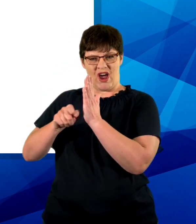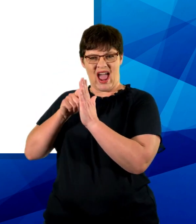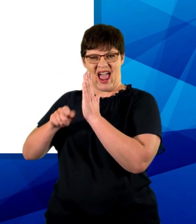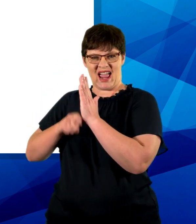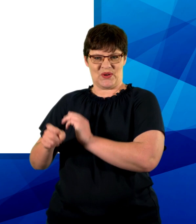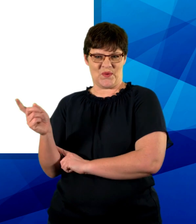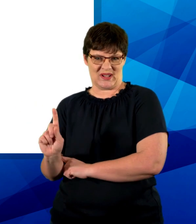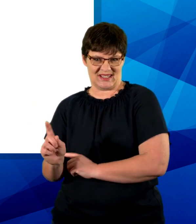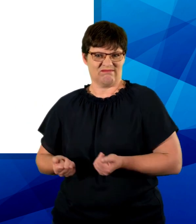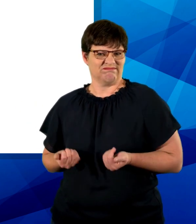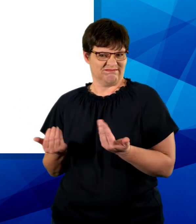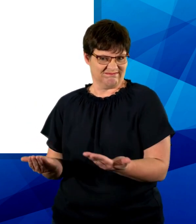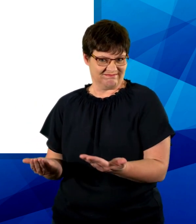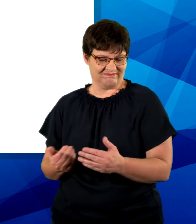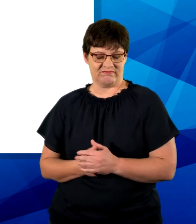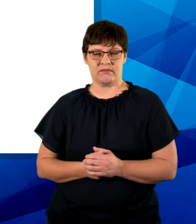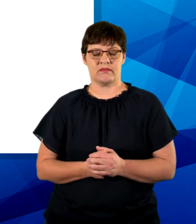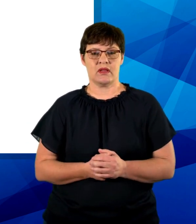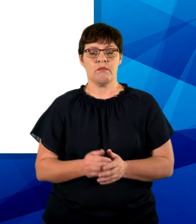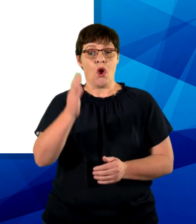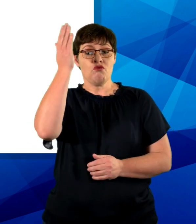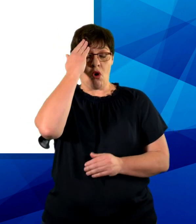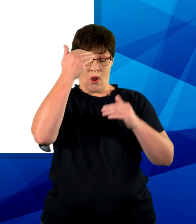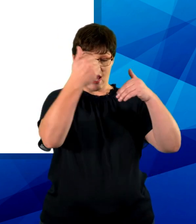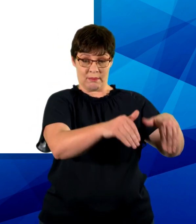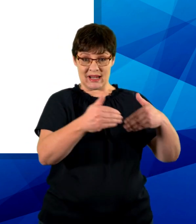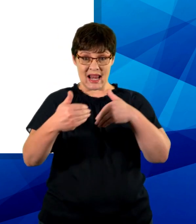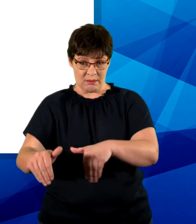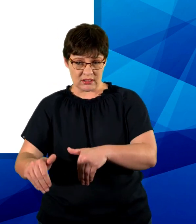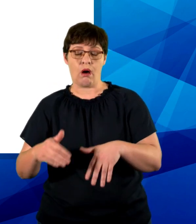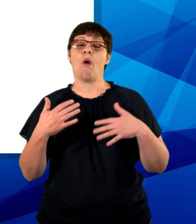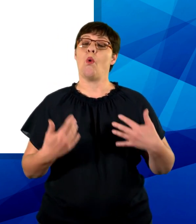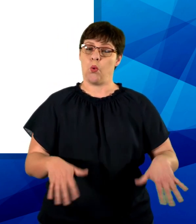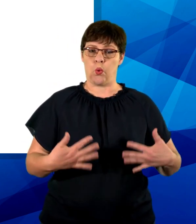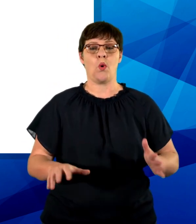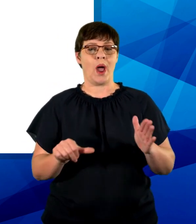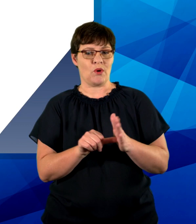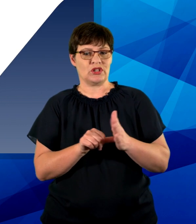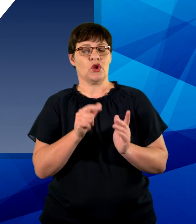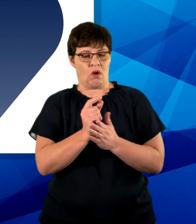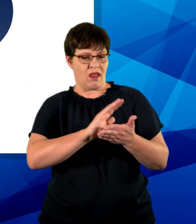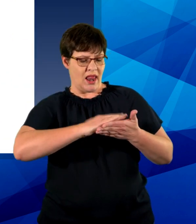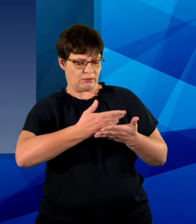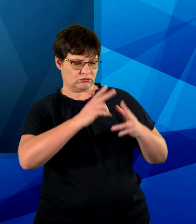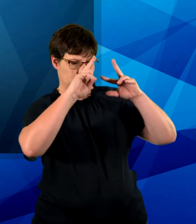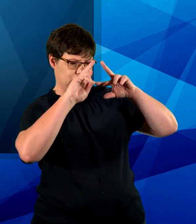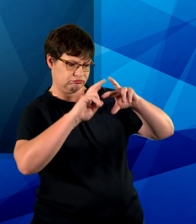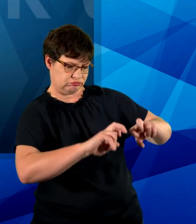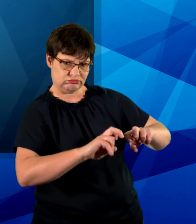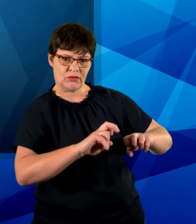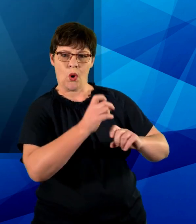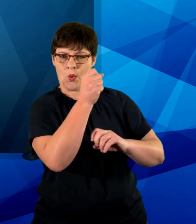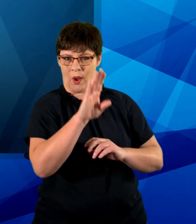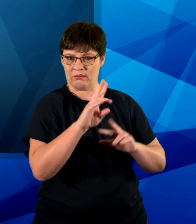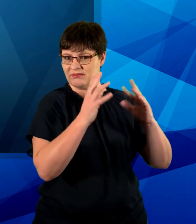are about to produce. Knowing limiting factors is also valuable for information searches. Some writing